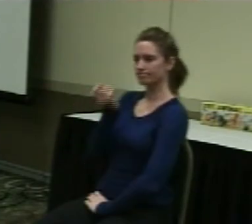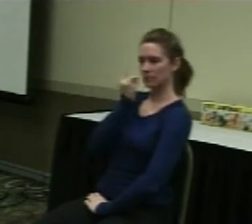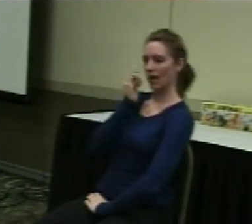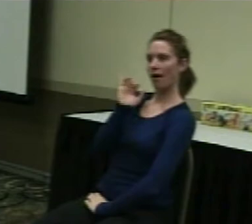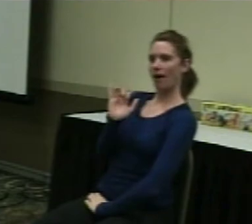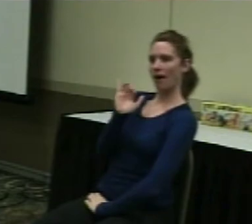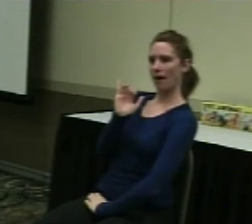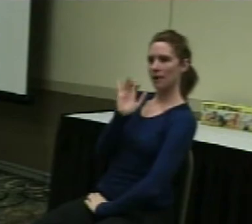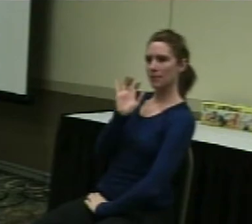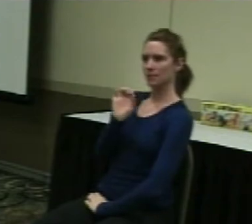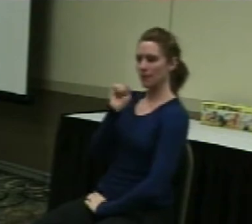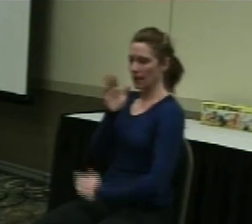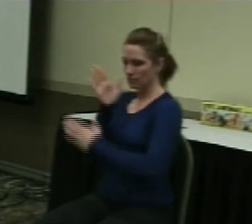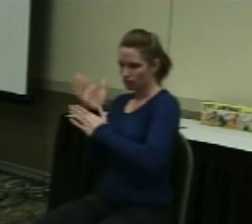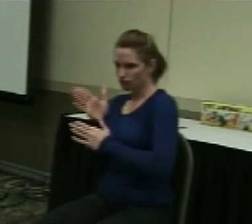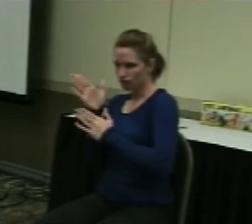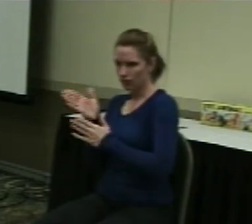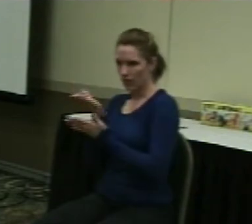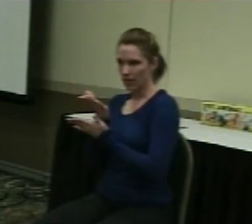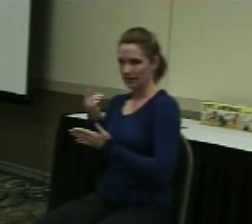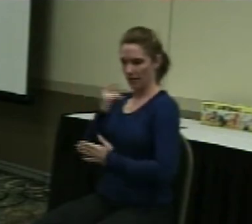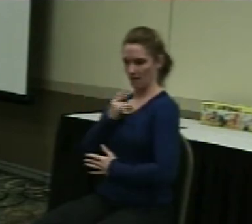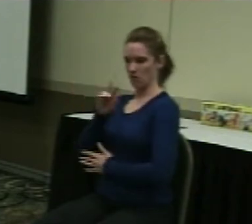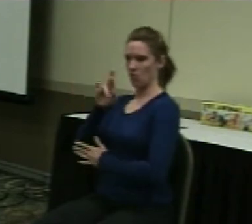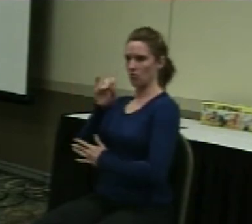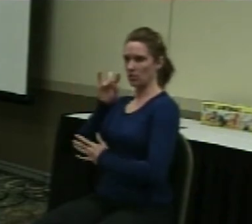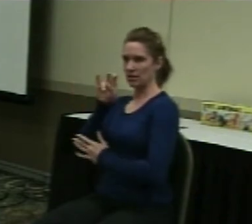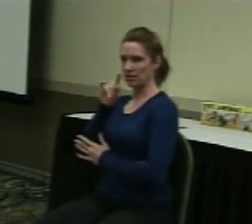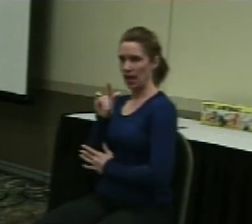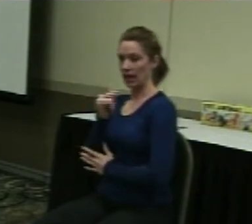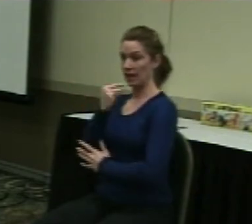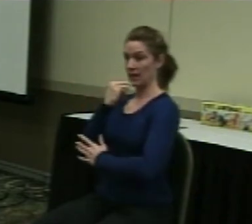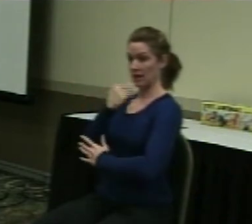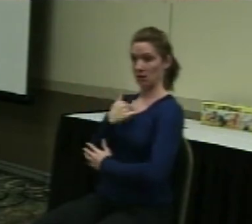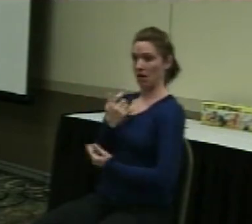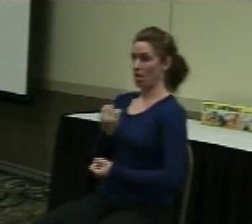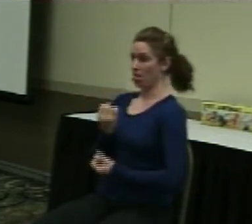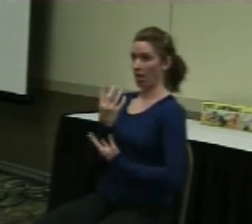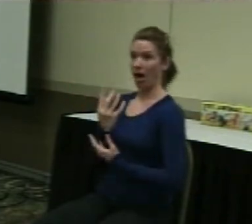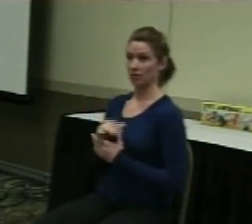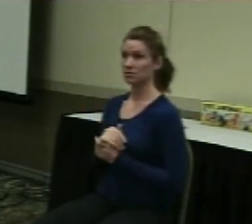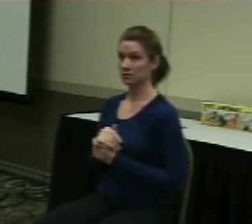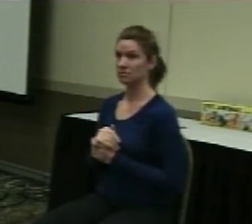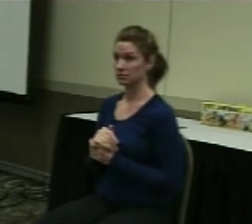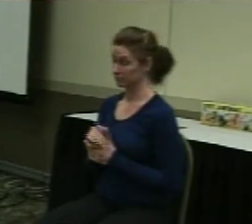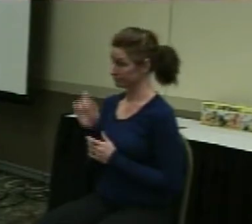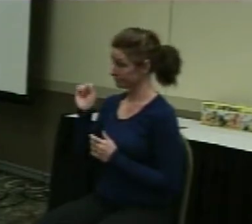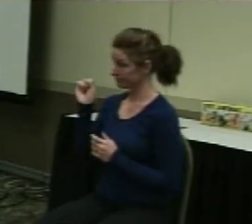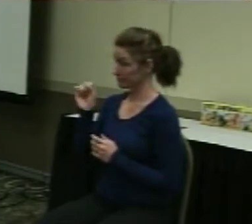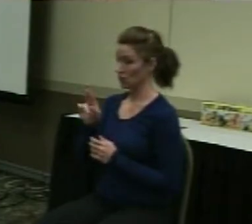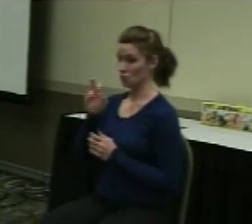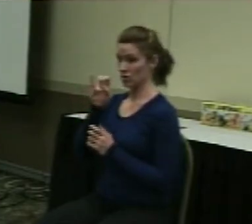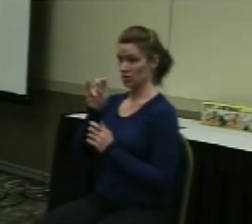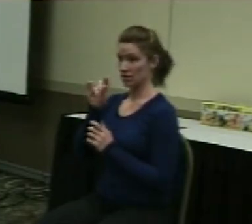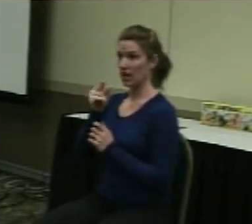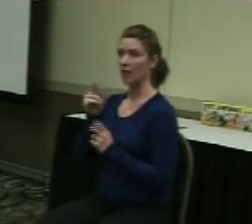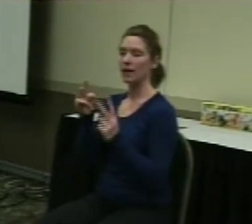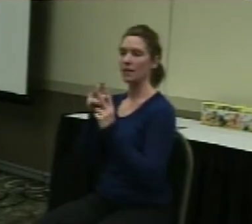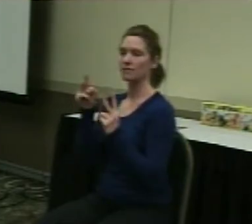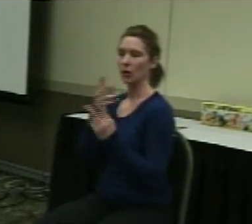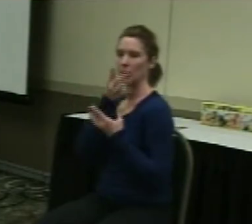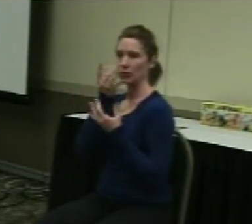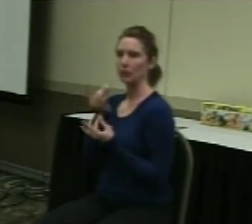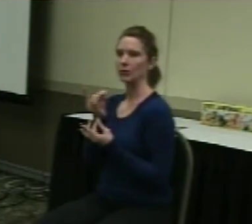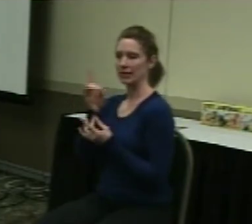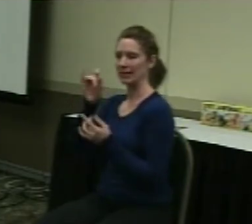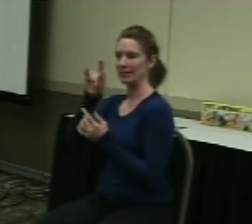being able to speak sequences. I feel like retelling tells you a lot. Retelling is a particularly interesting data source